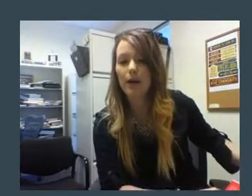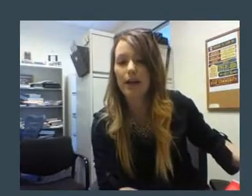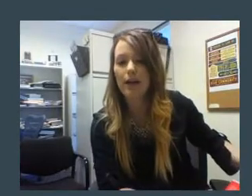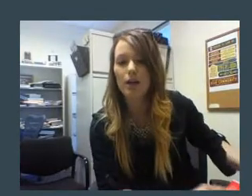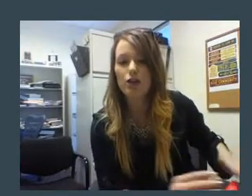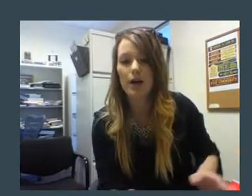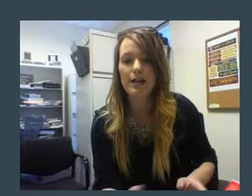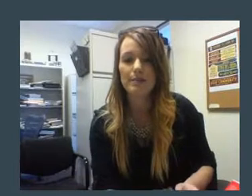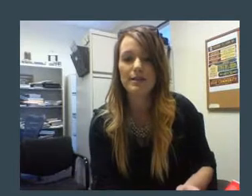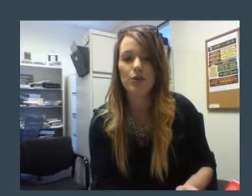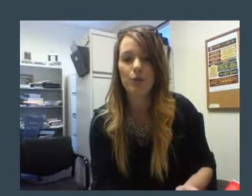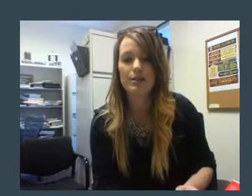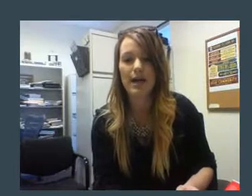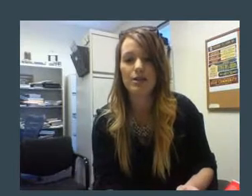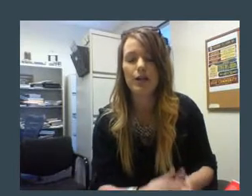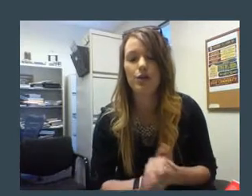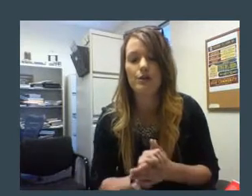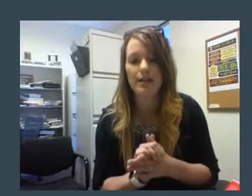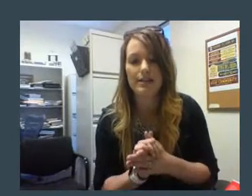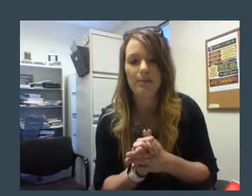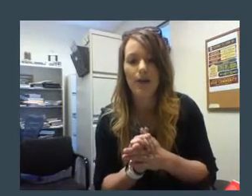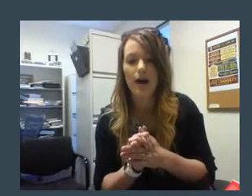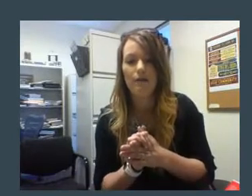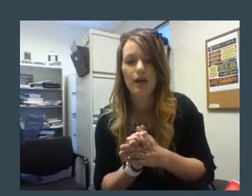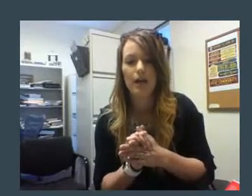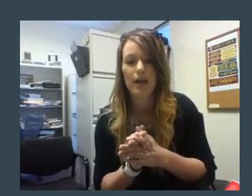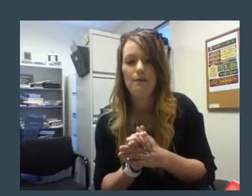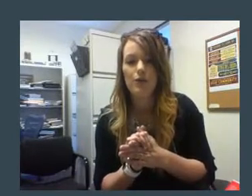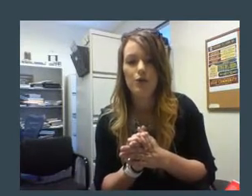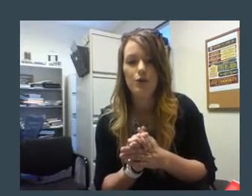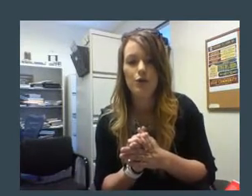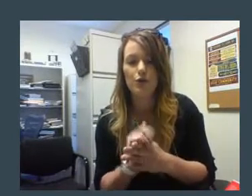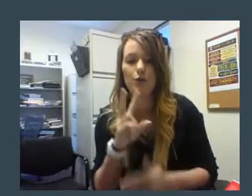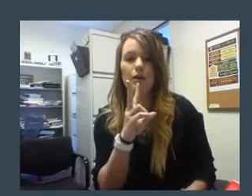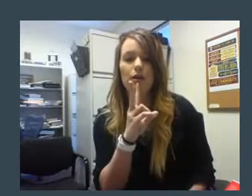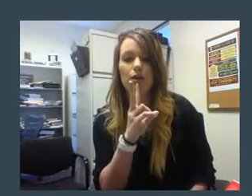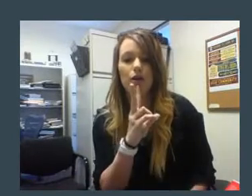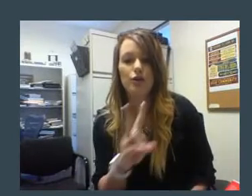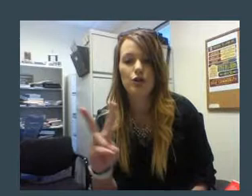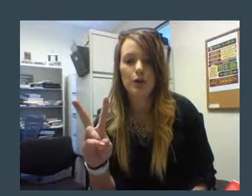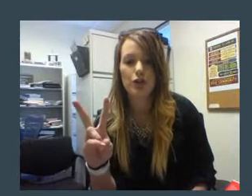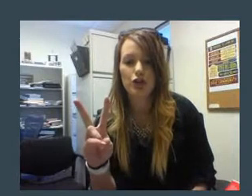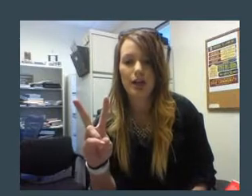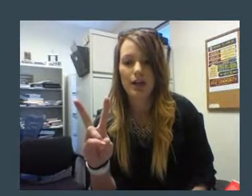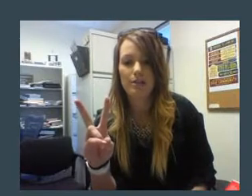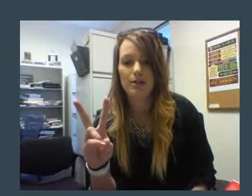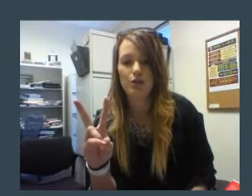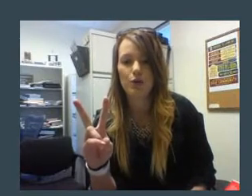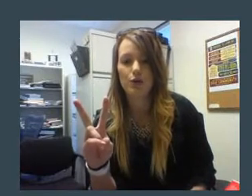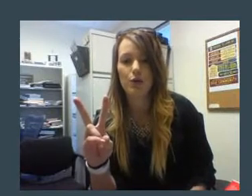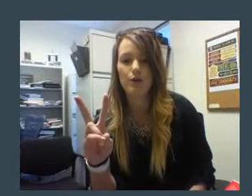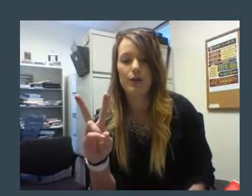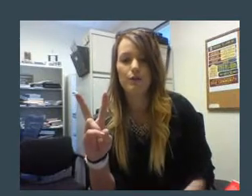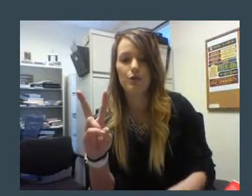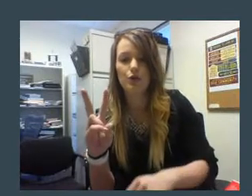incorporate two concepts into one sign. So, they use the example of if you do two on your chin, it means